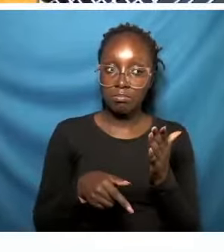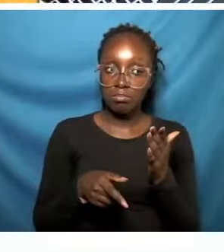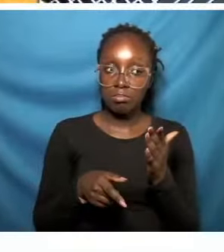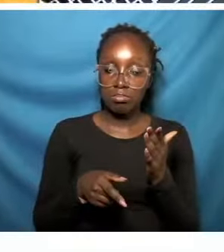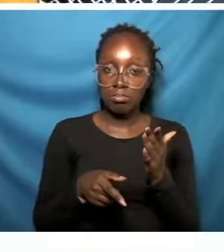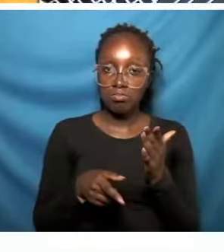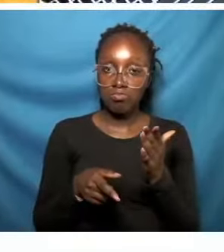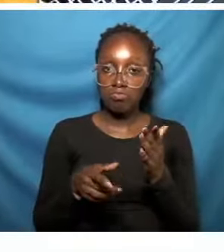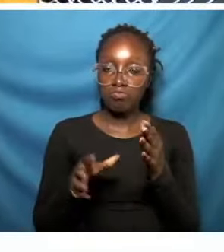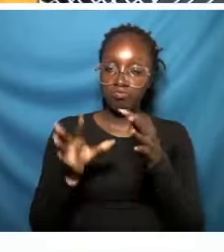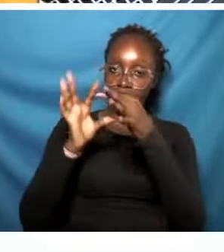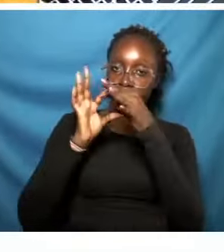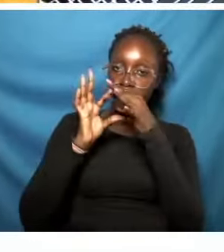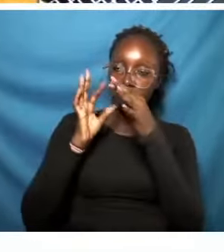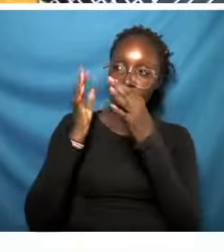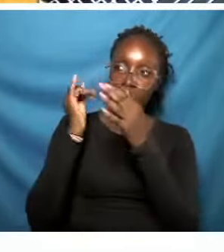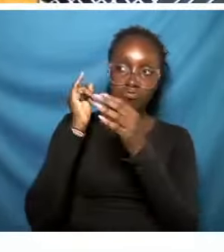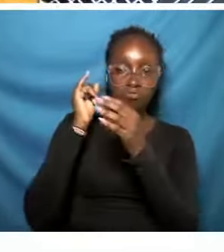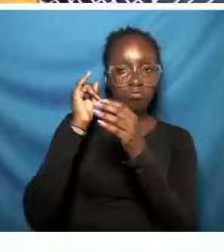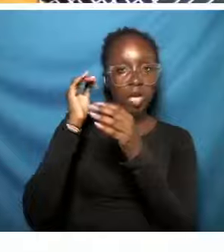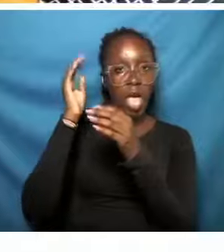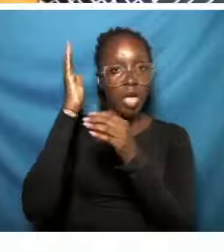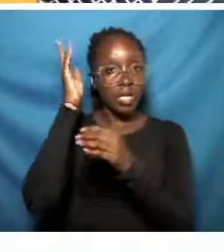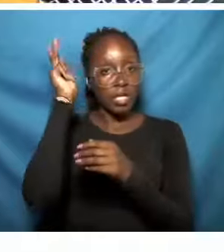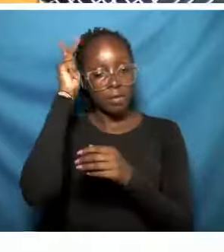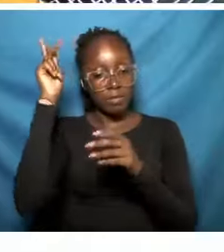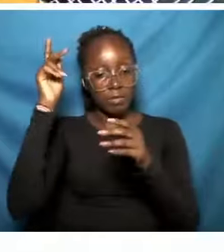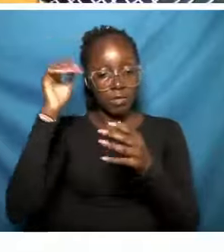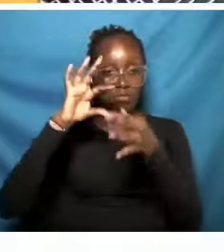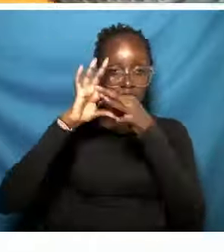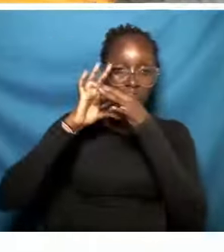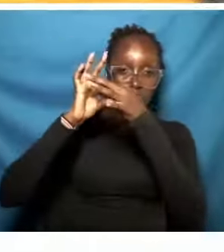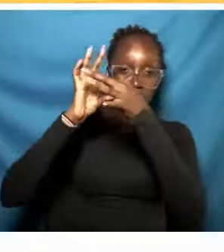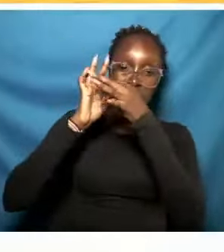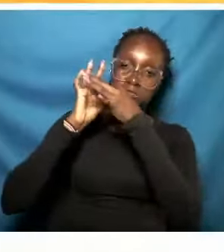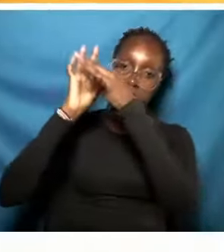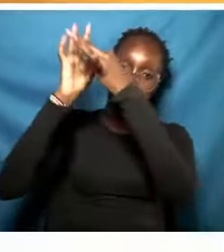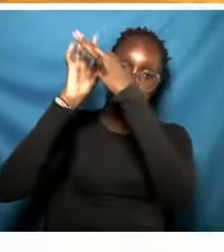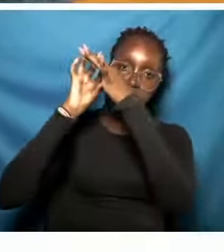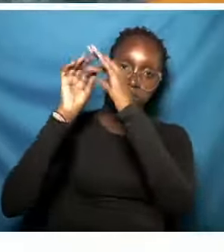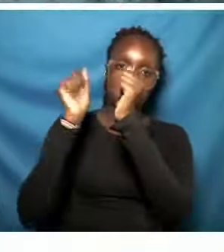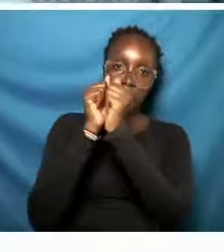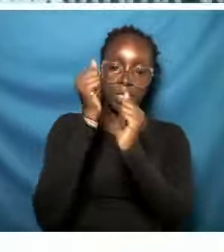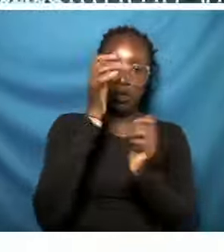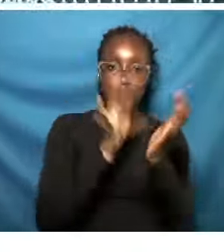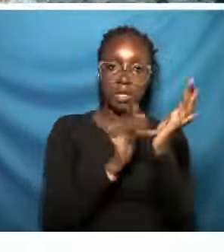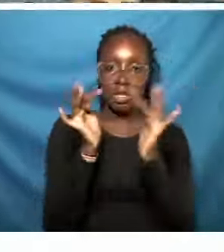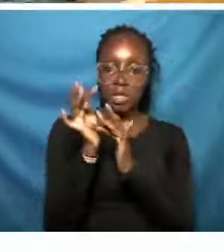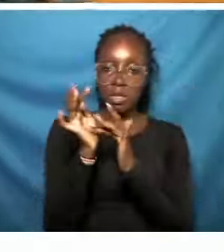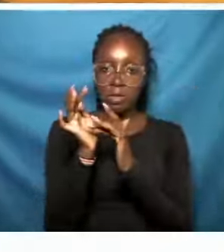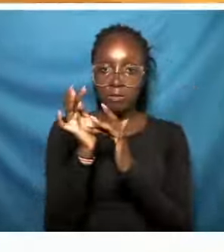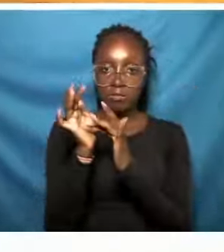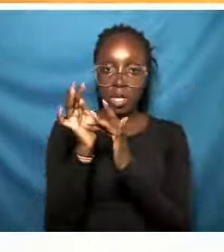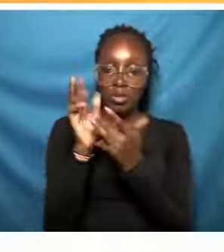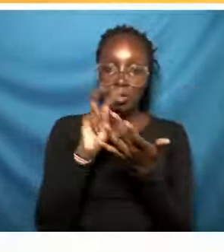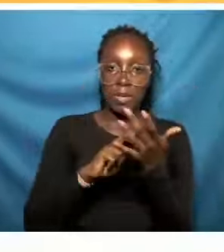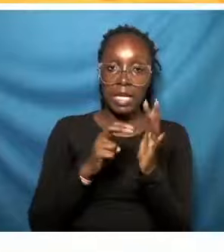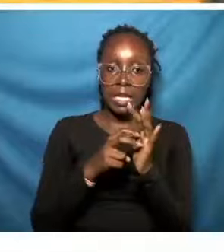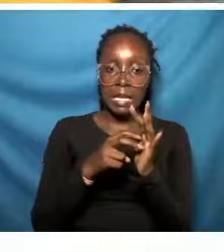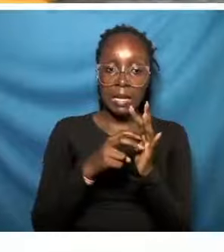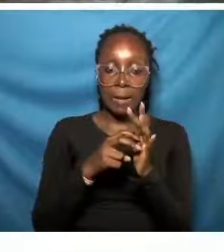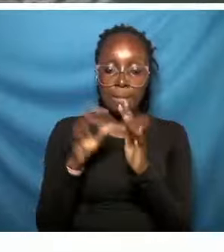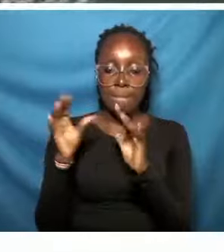So baptism there, secondly, means to identify with Jesus, to move on the side of Jesus. It means I'm moving away from